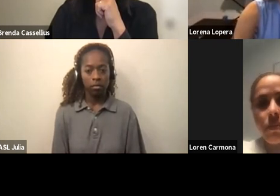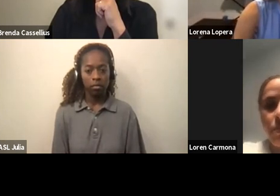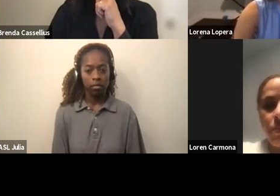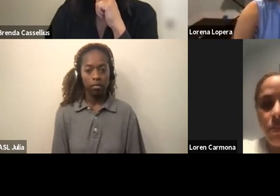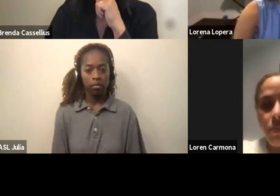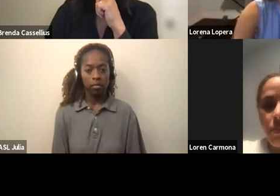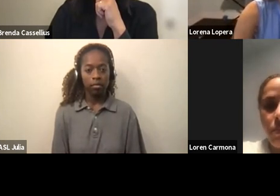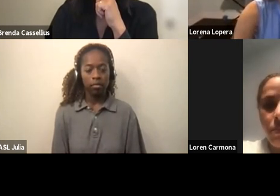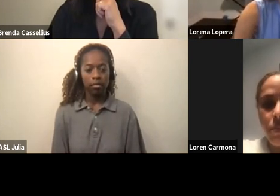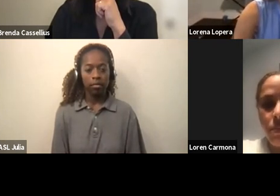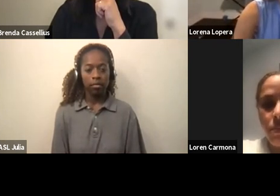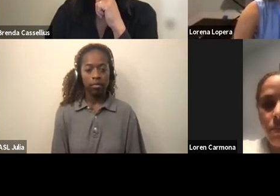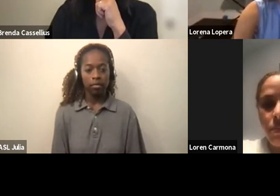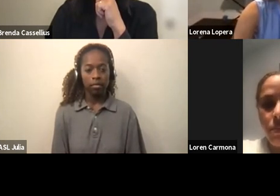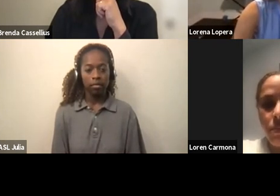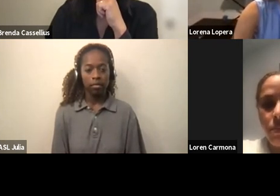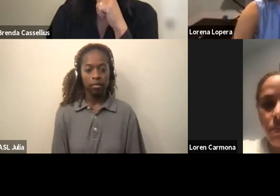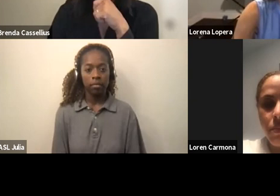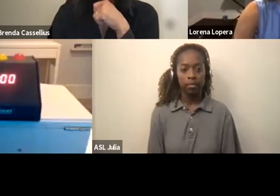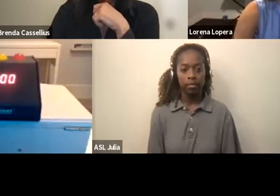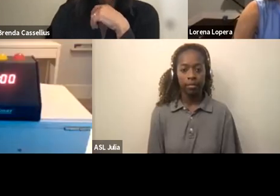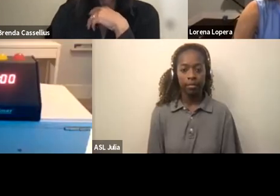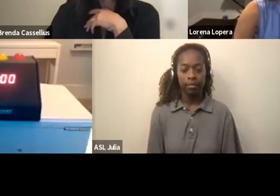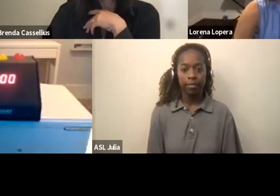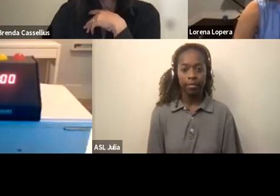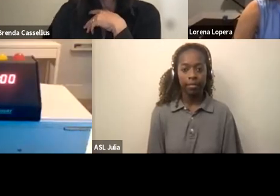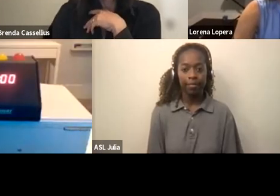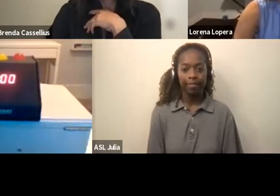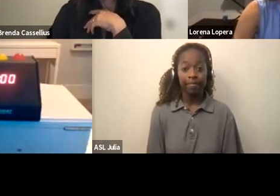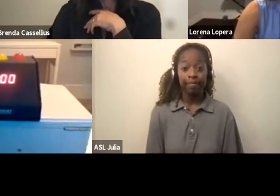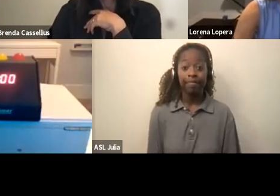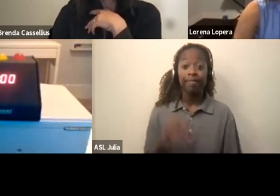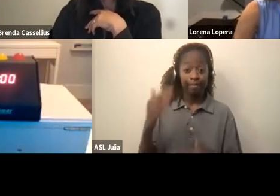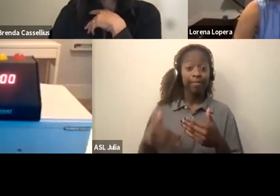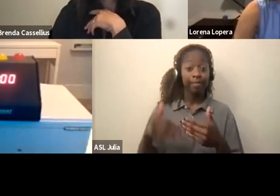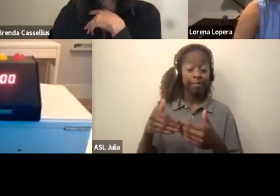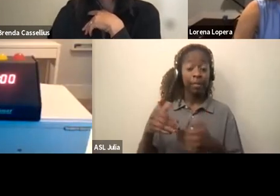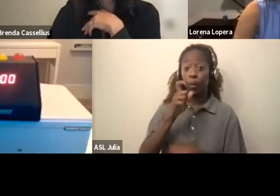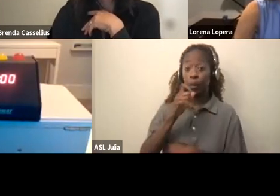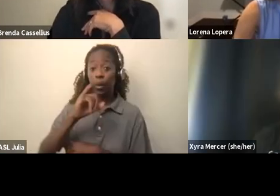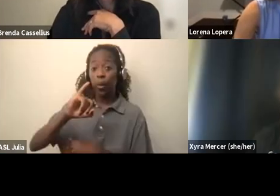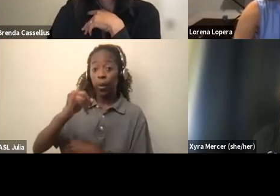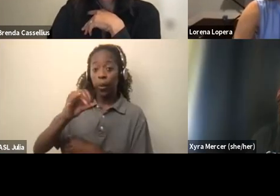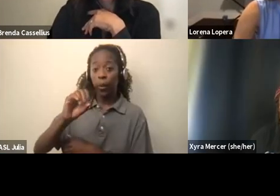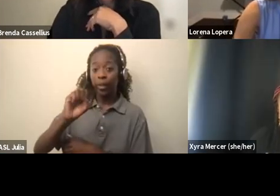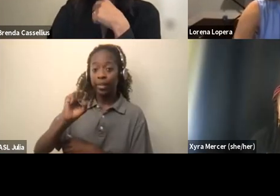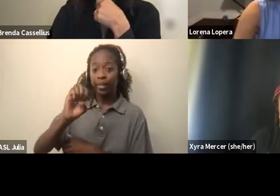thank you thank you our next speaker is josefina burgos